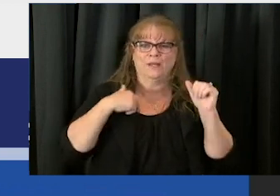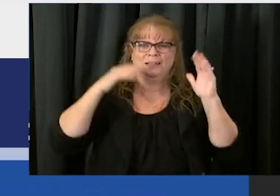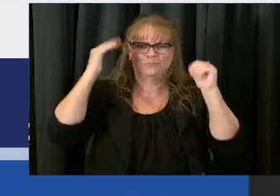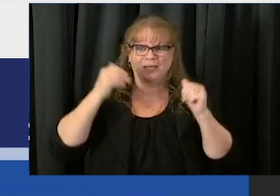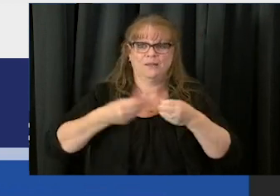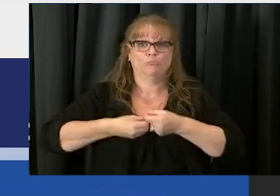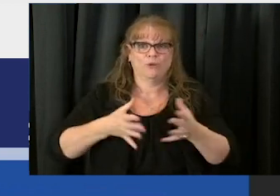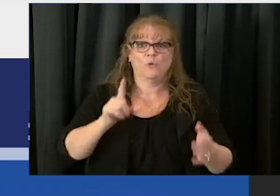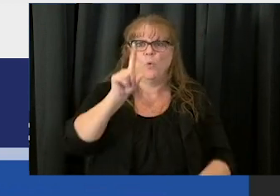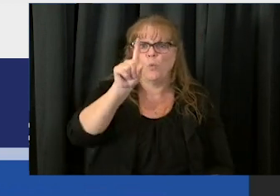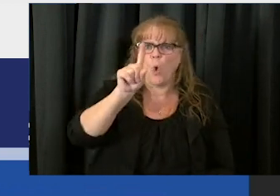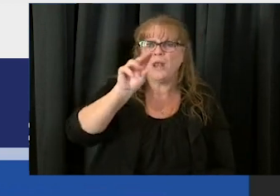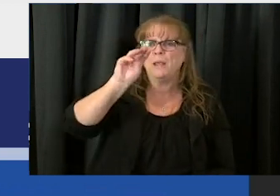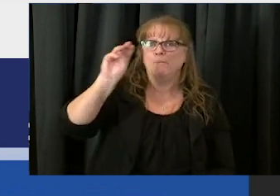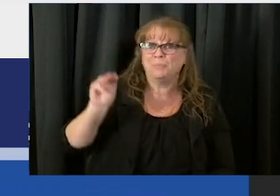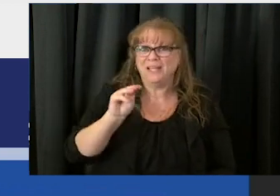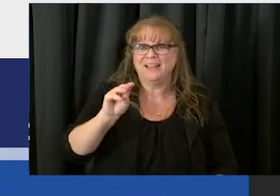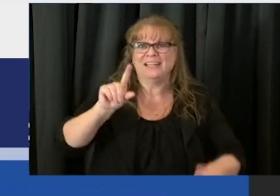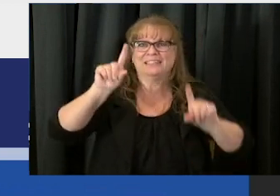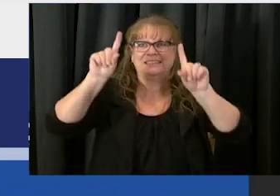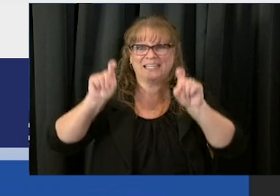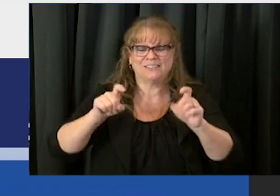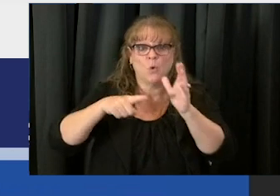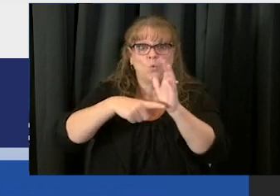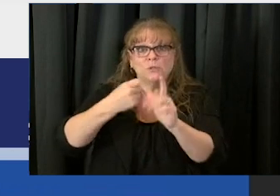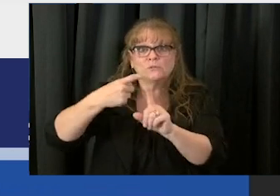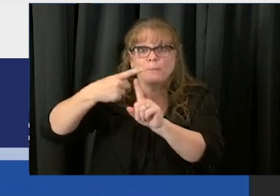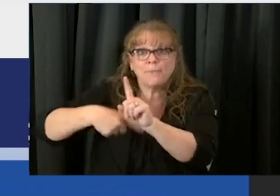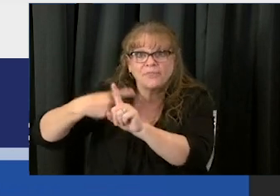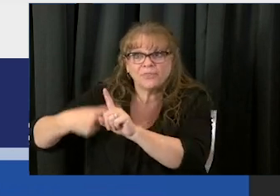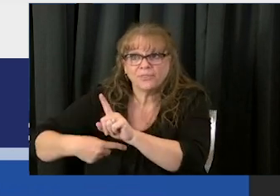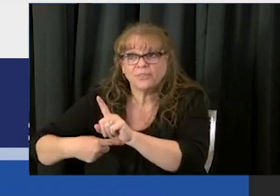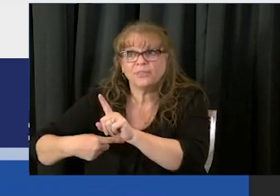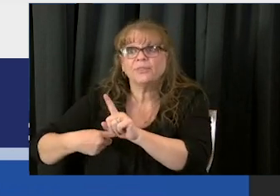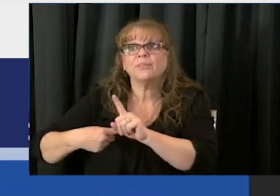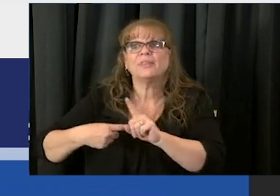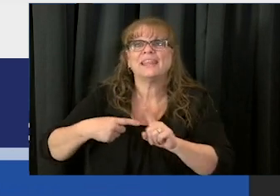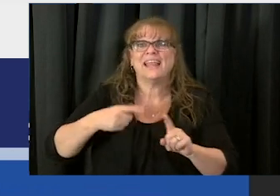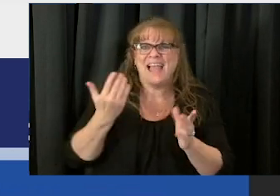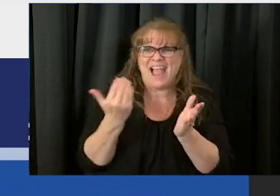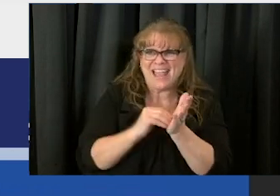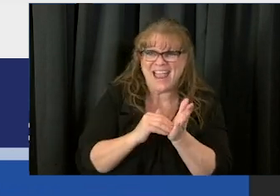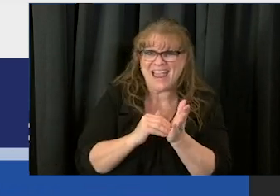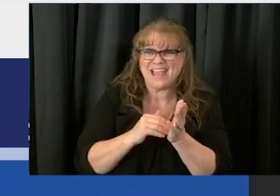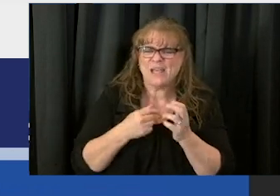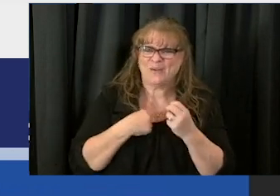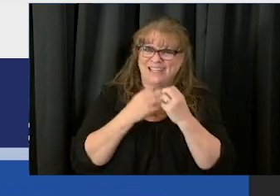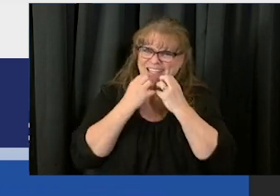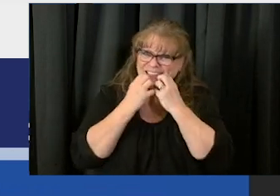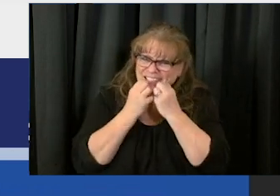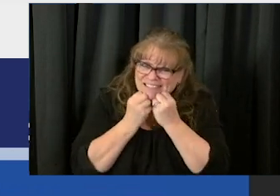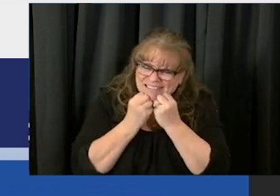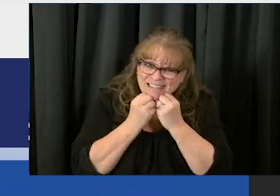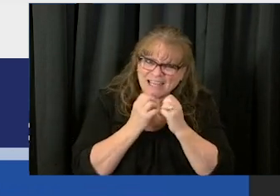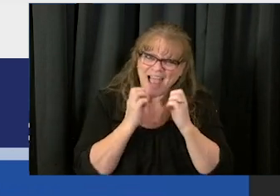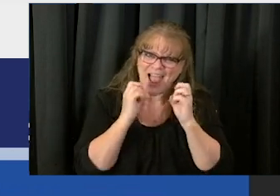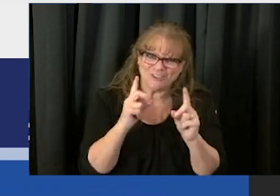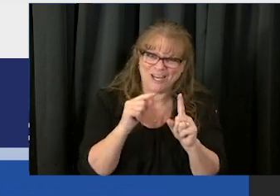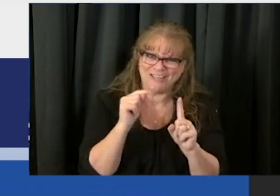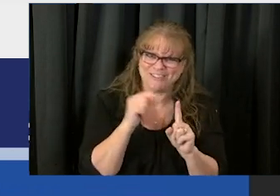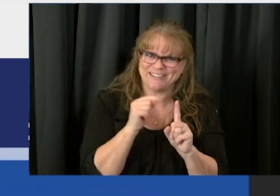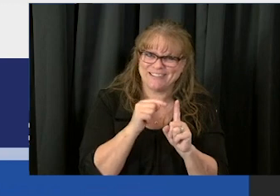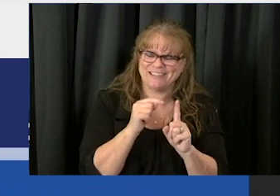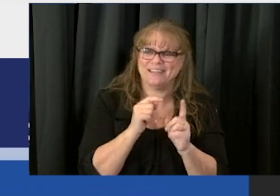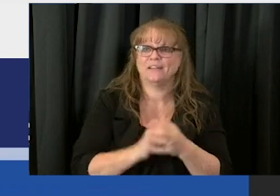value education. I visited the Broncos in their bubble a month ago to meet with some Bronco players on social justice